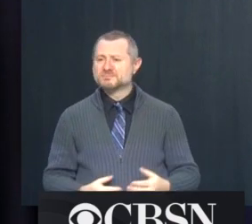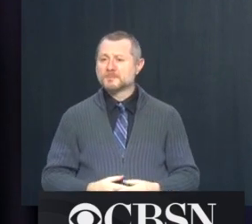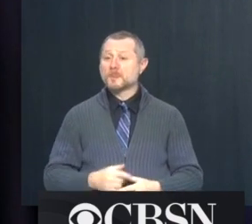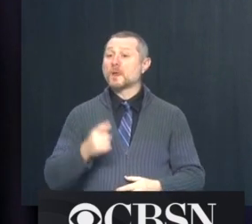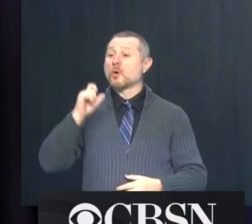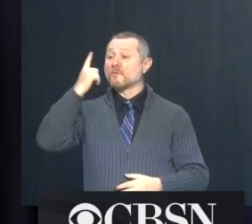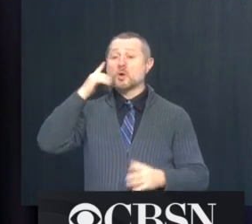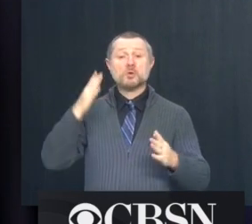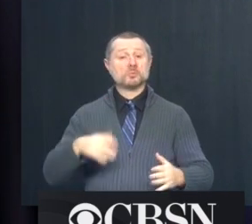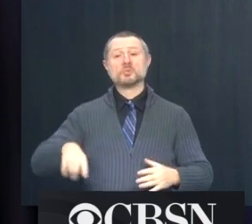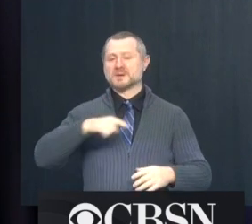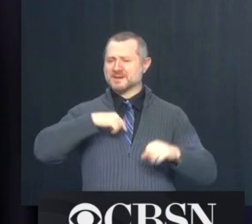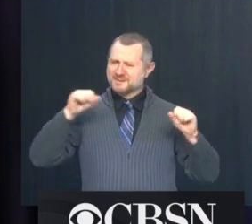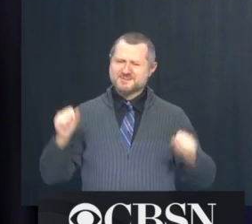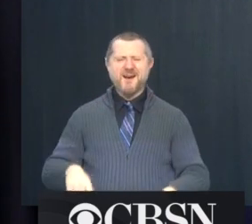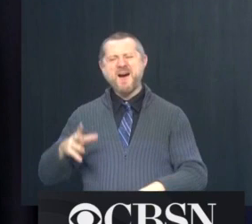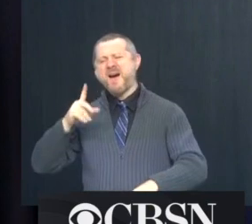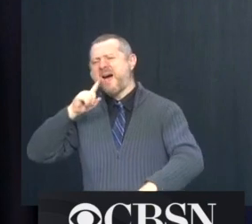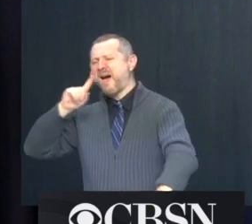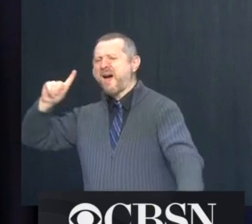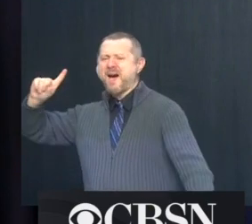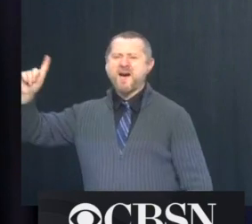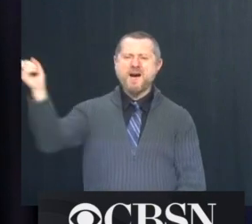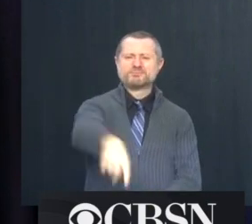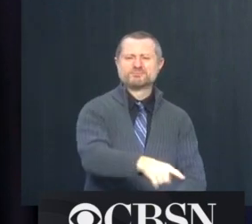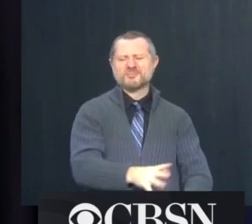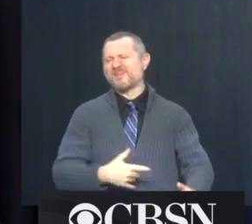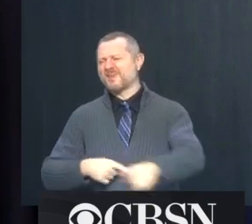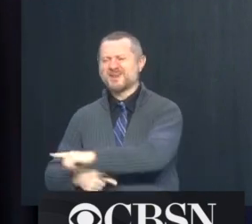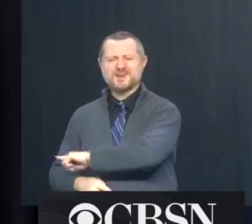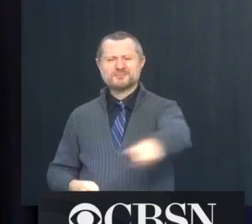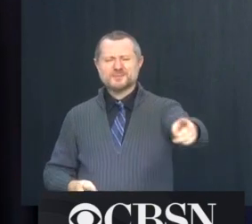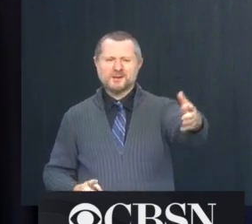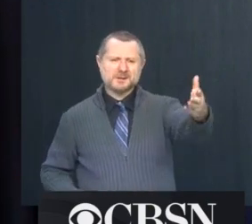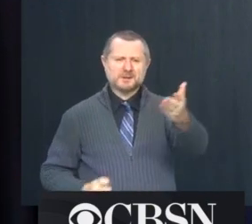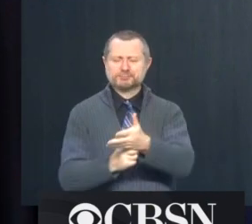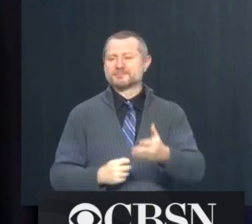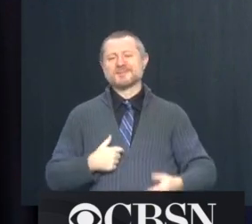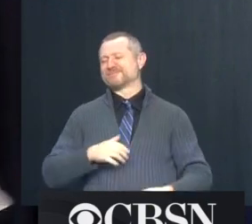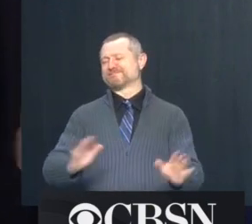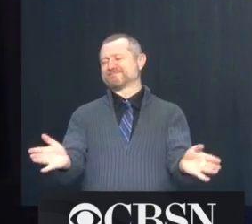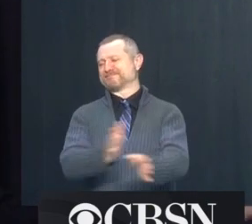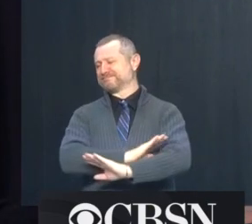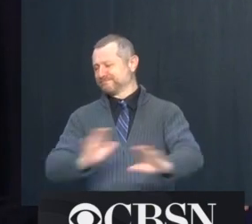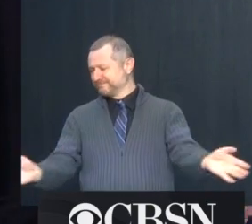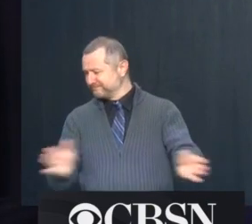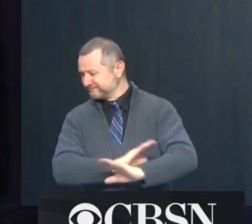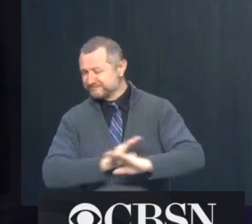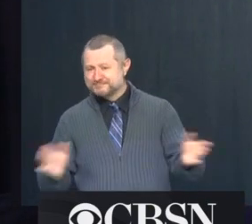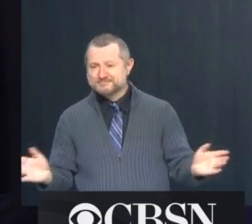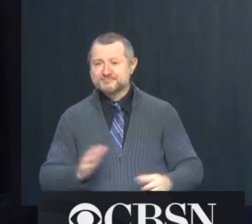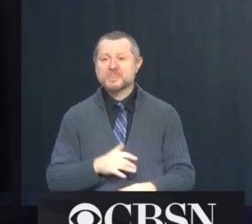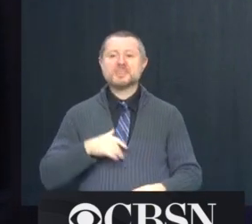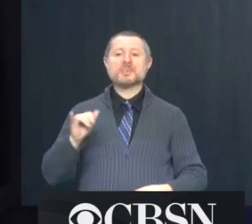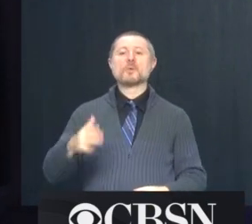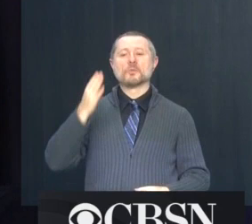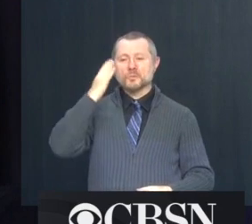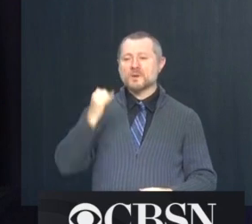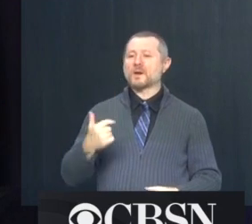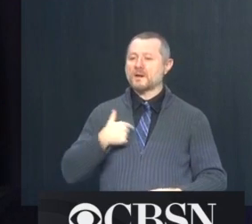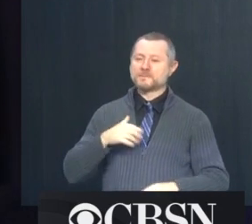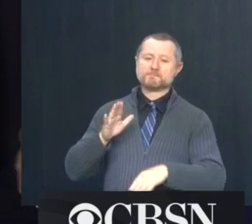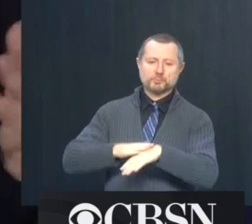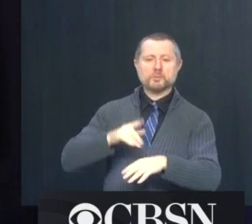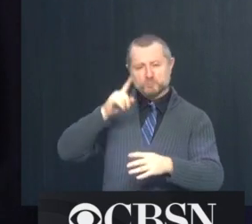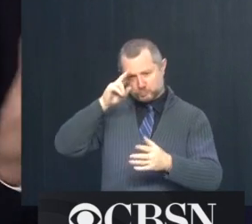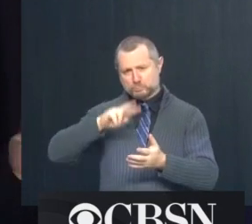really address with enforcement. That's why I wanted to take on purposefully the counter-argument,